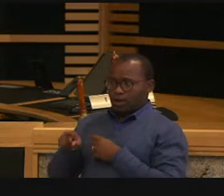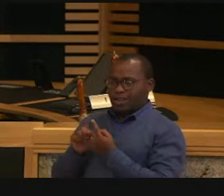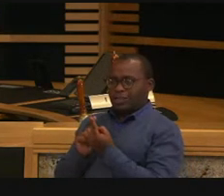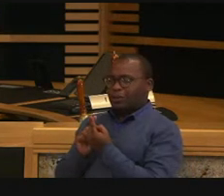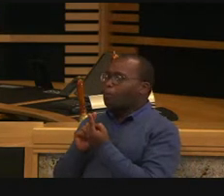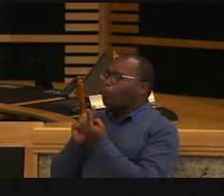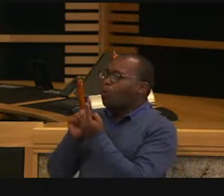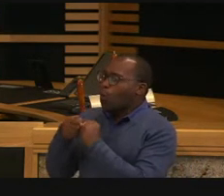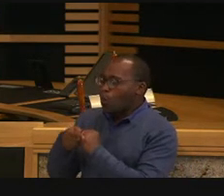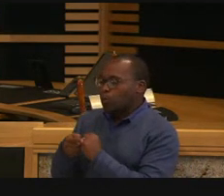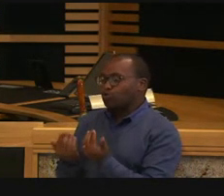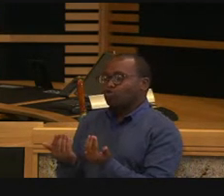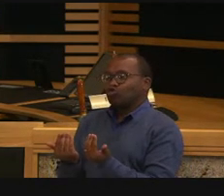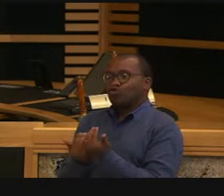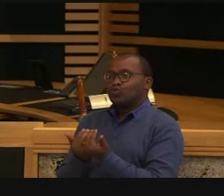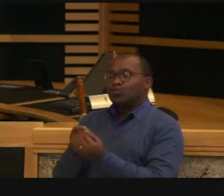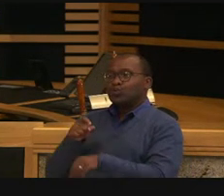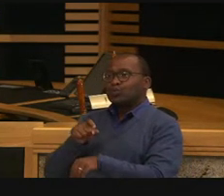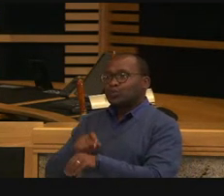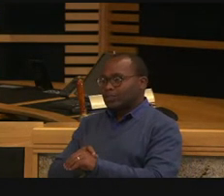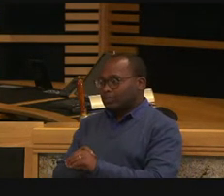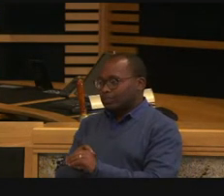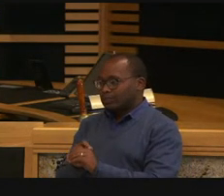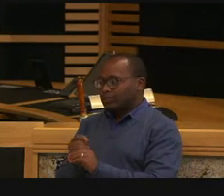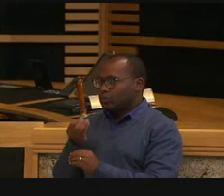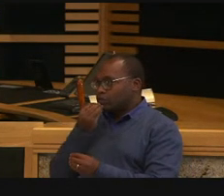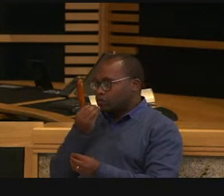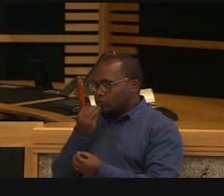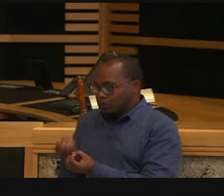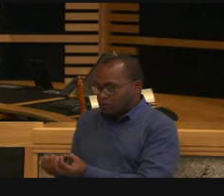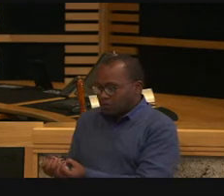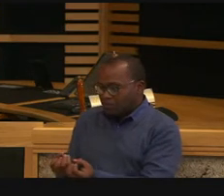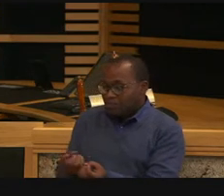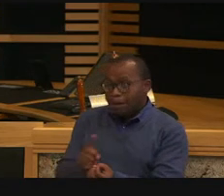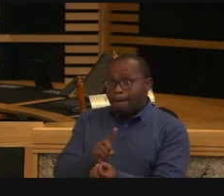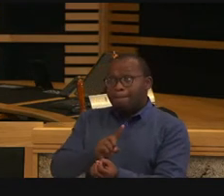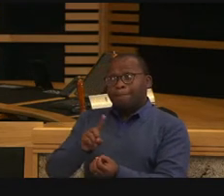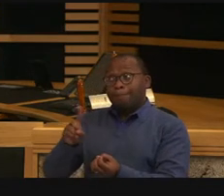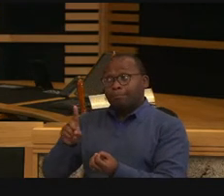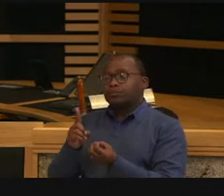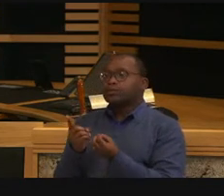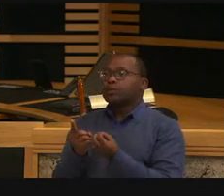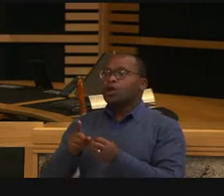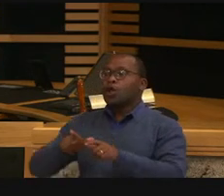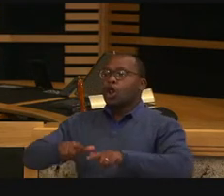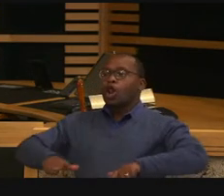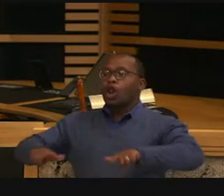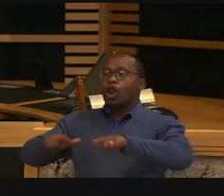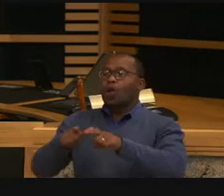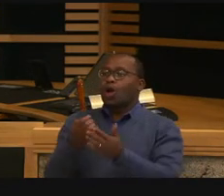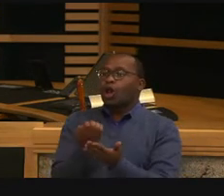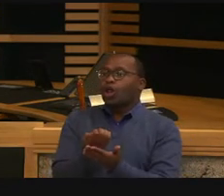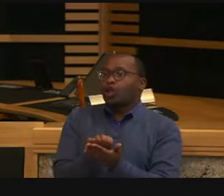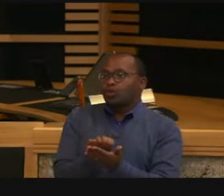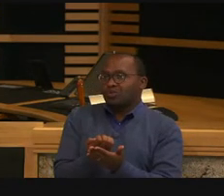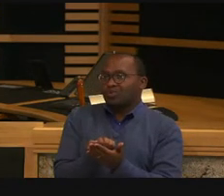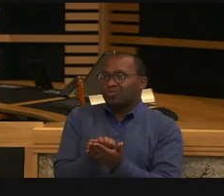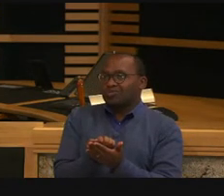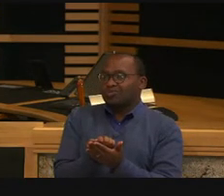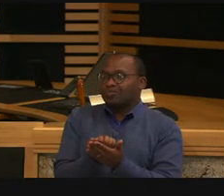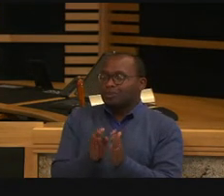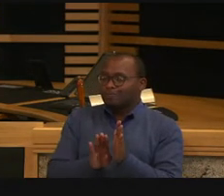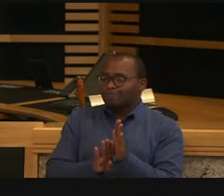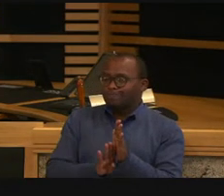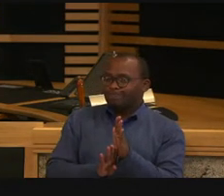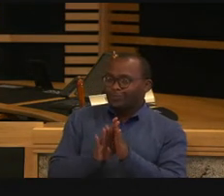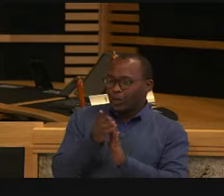learners at school and can also boost the local economy by offering opportunities for many women in our communities as